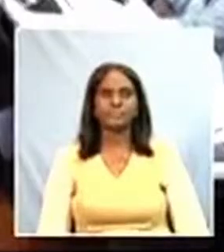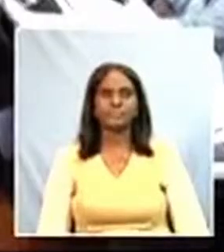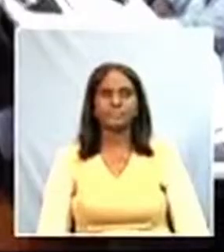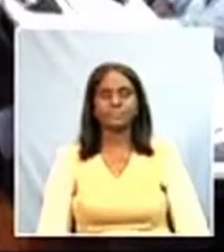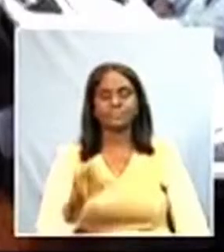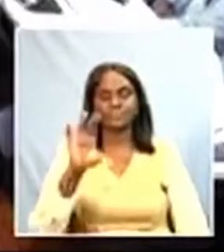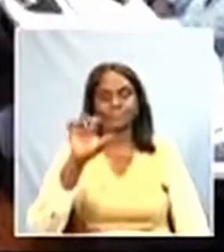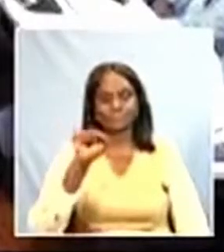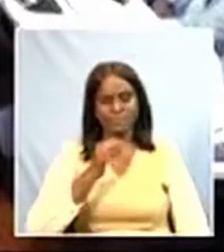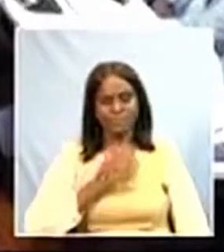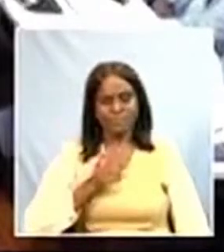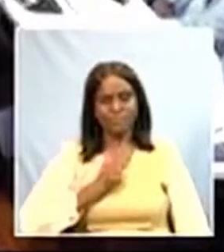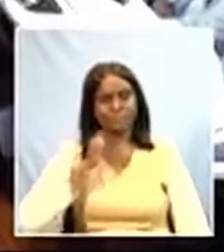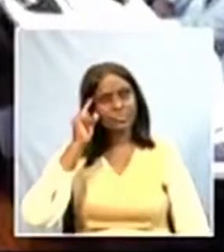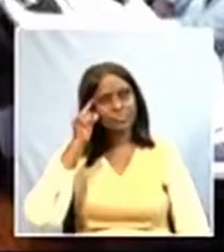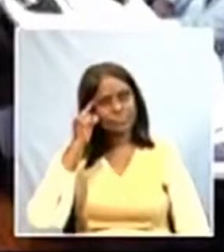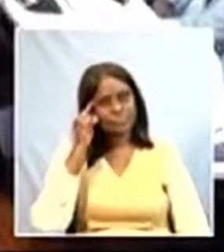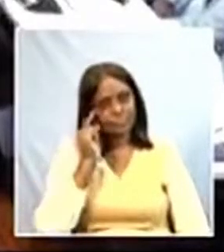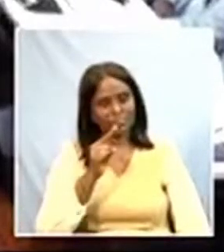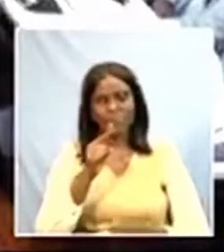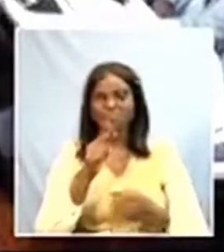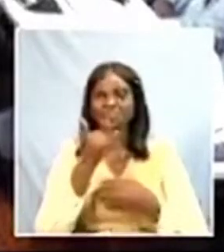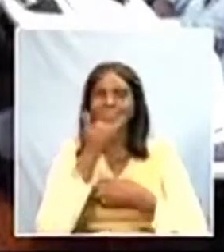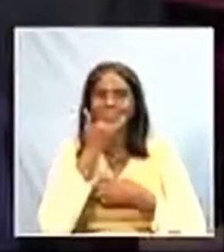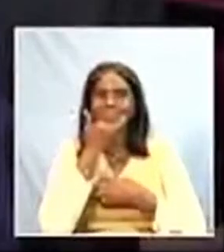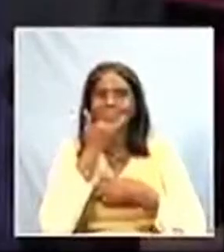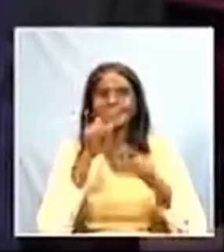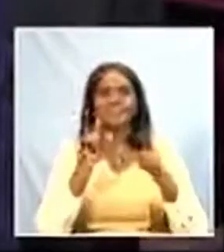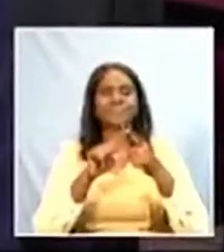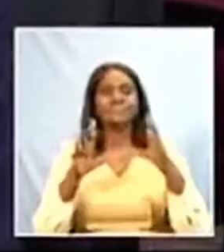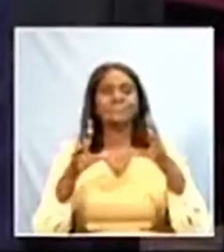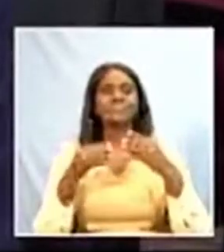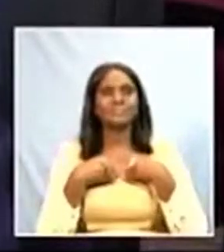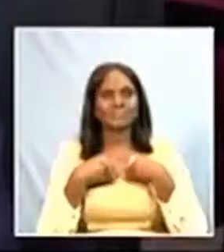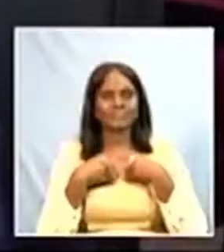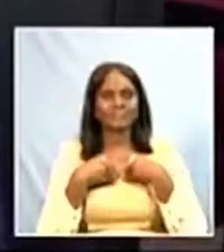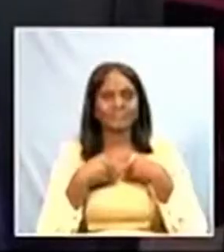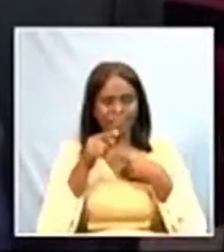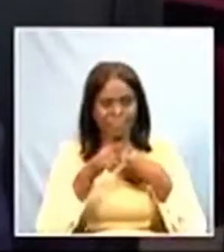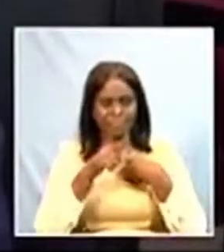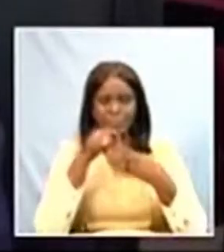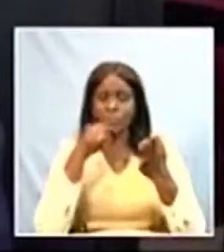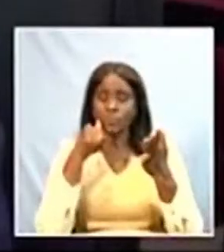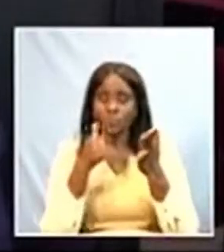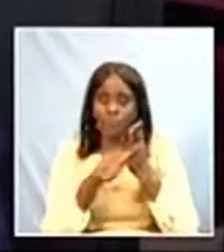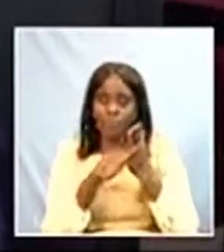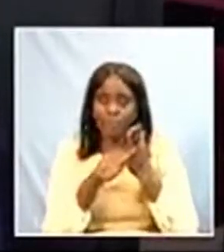Yes, I think there's nothing wrong to admit that this letter